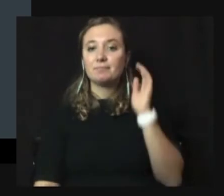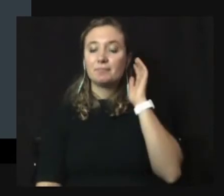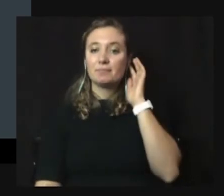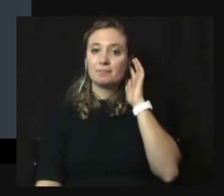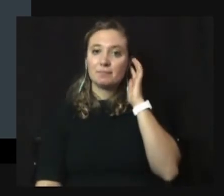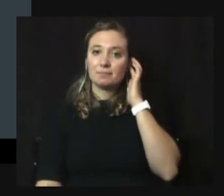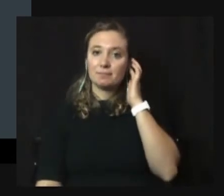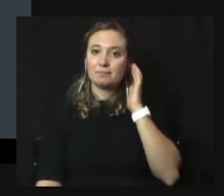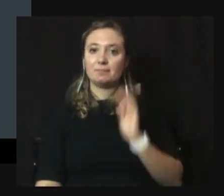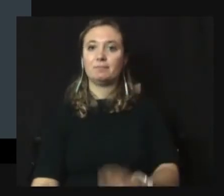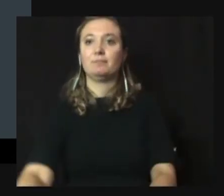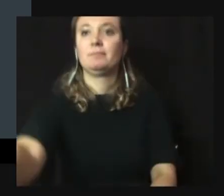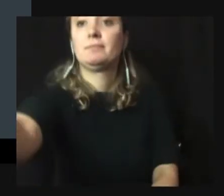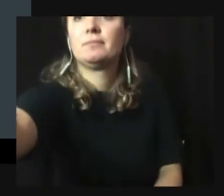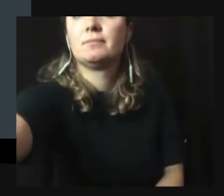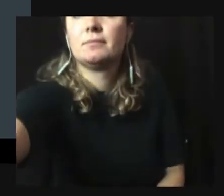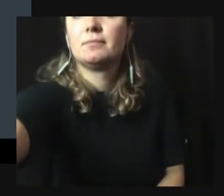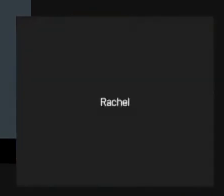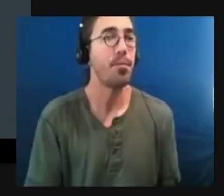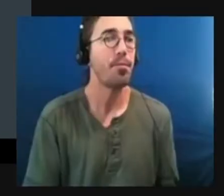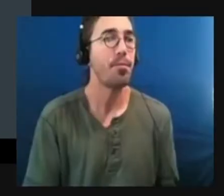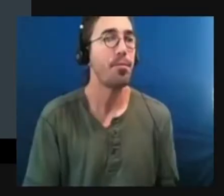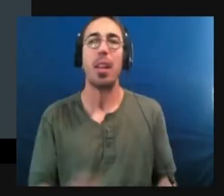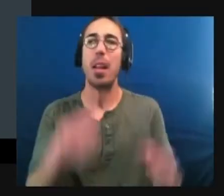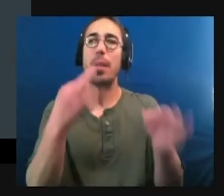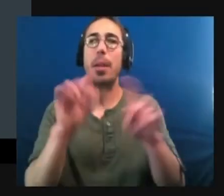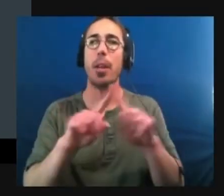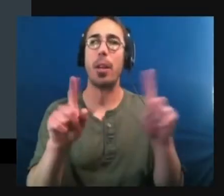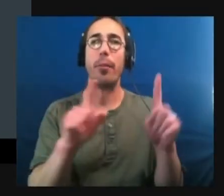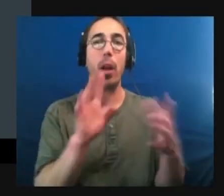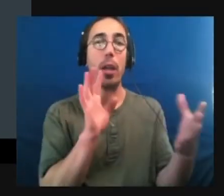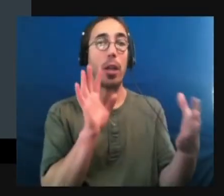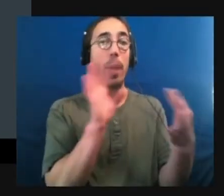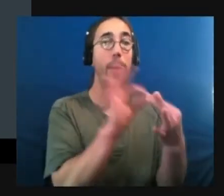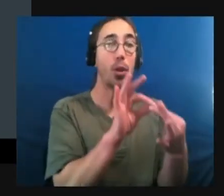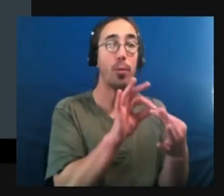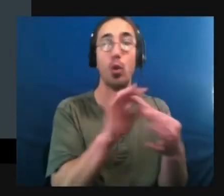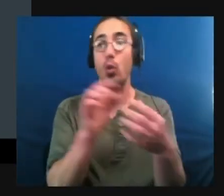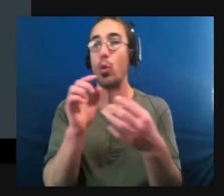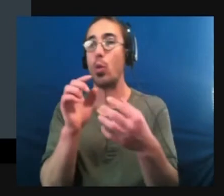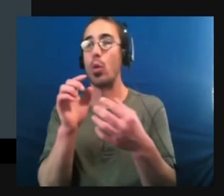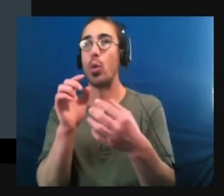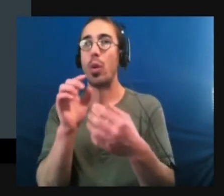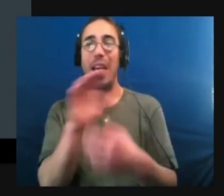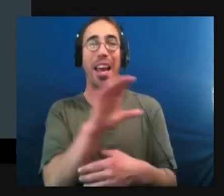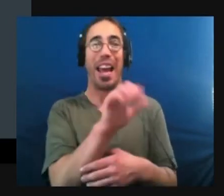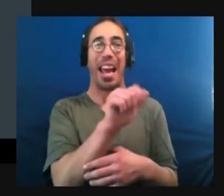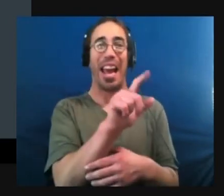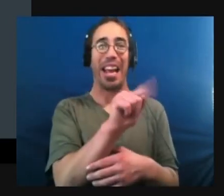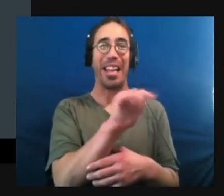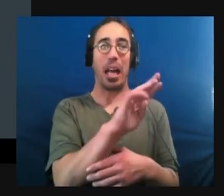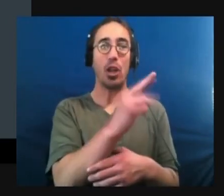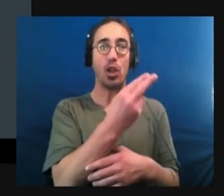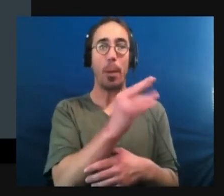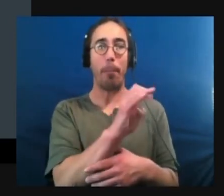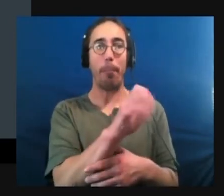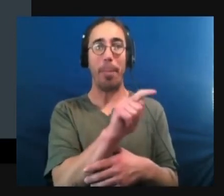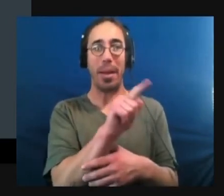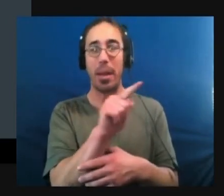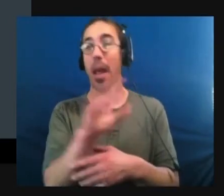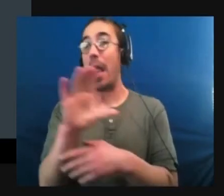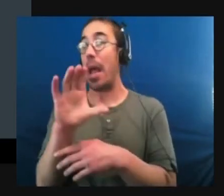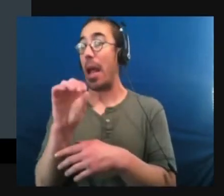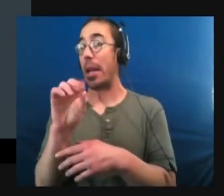Okay. Can you explain the difference between attachment and connection? Sure. The difference between attachment